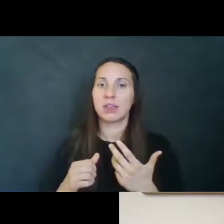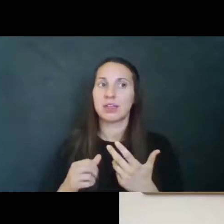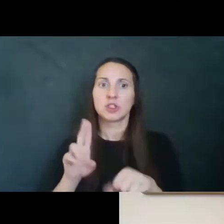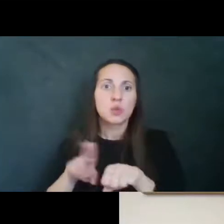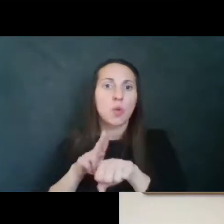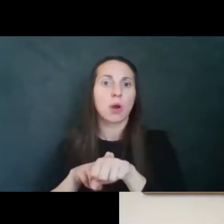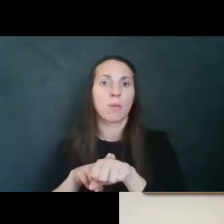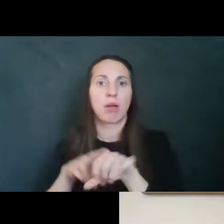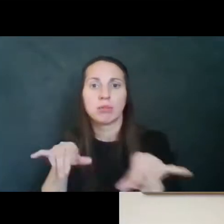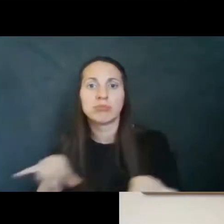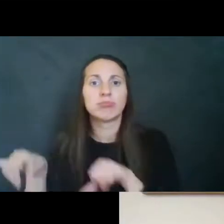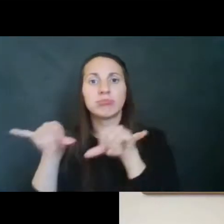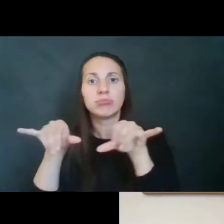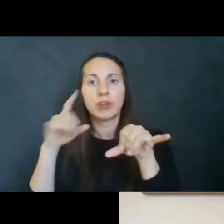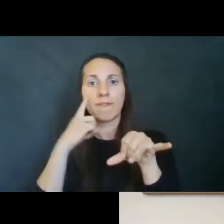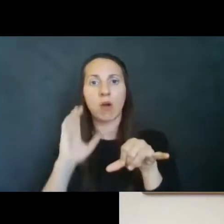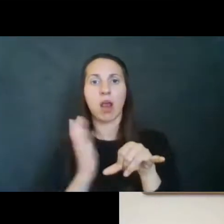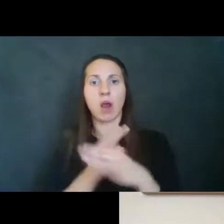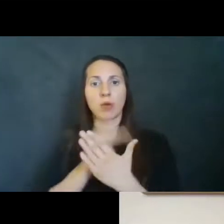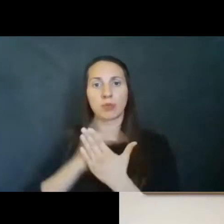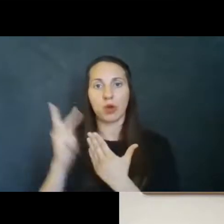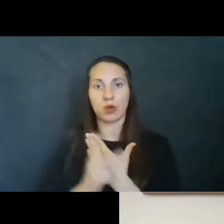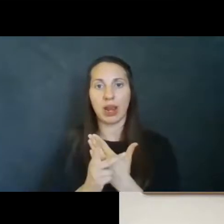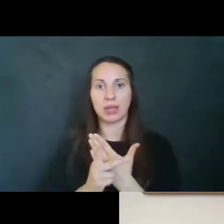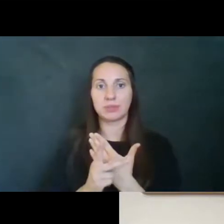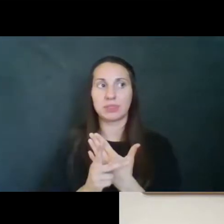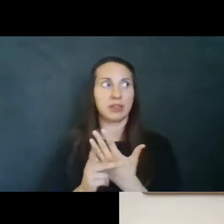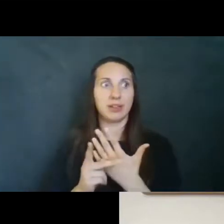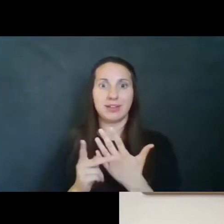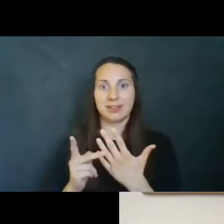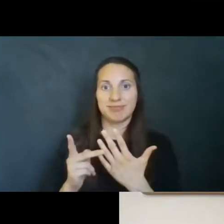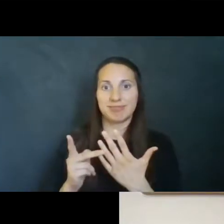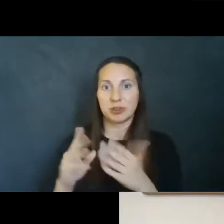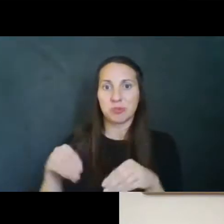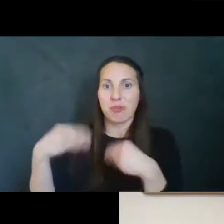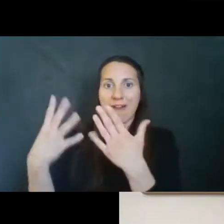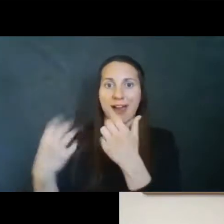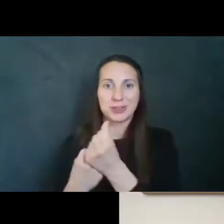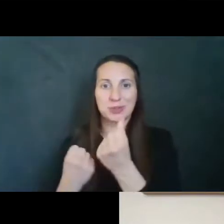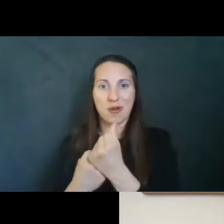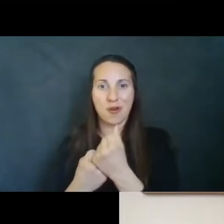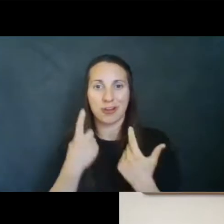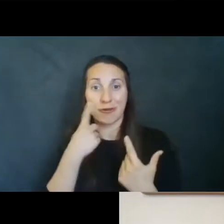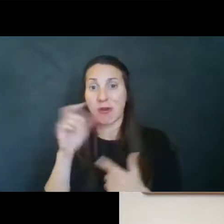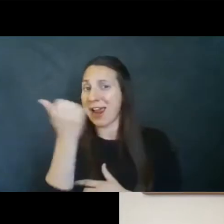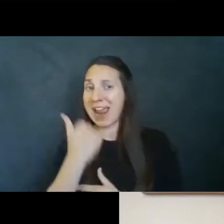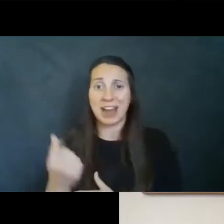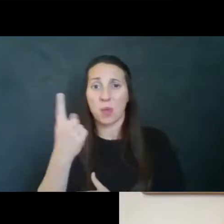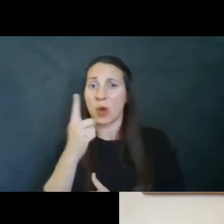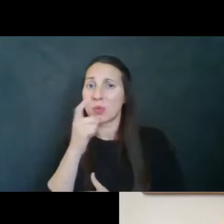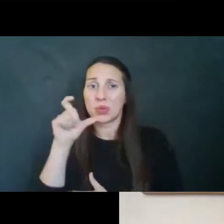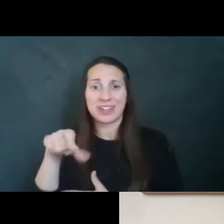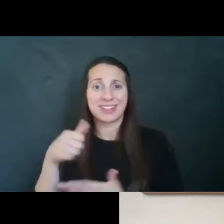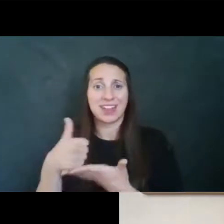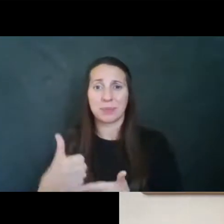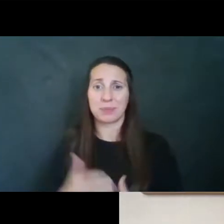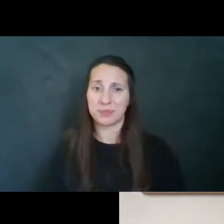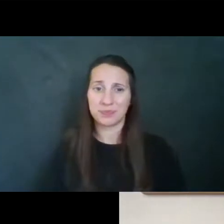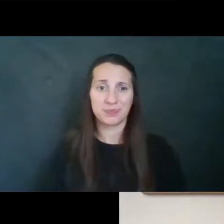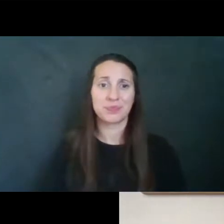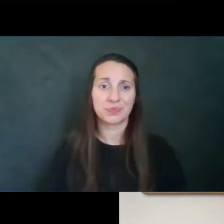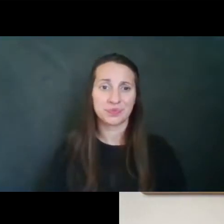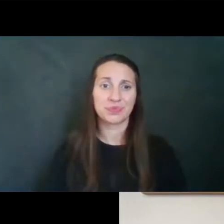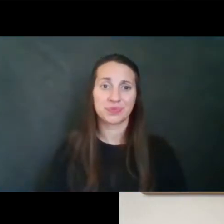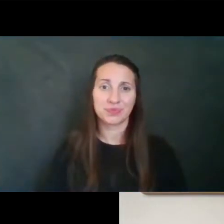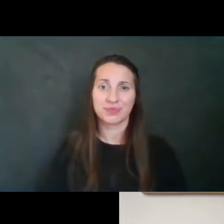our programs and within the JCC to have that support kind of represented, so that